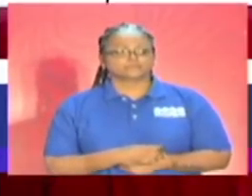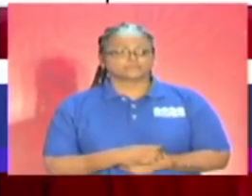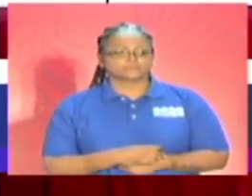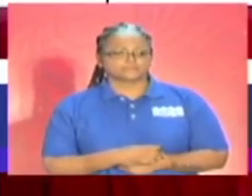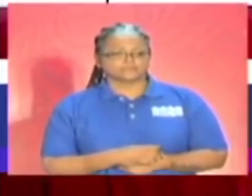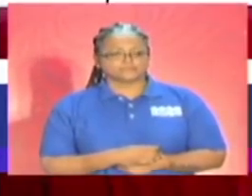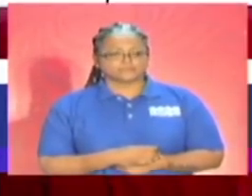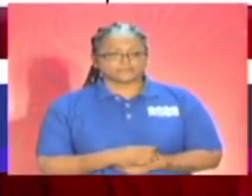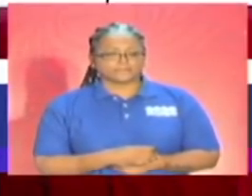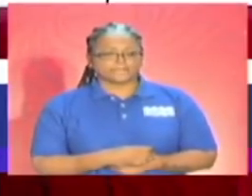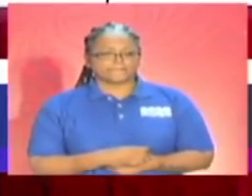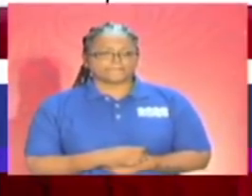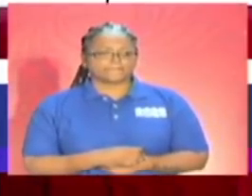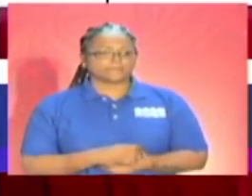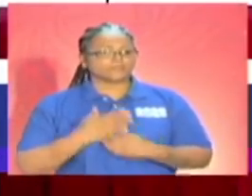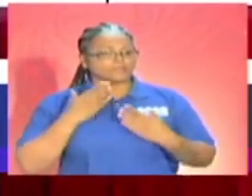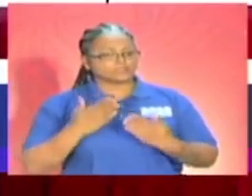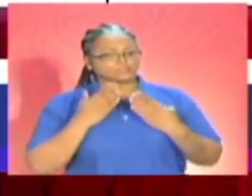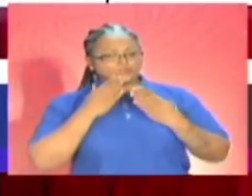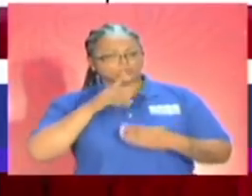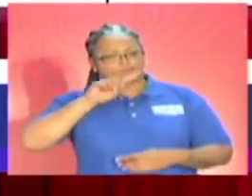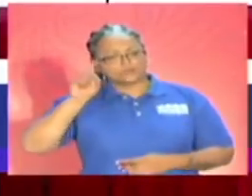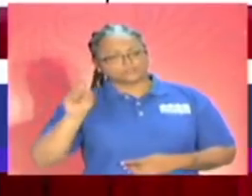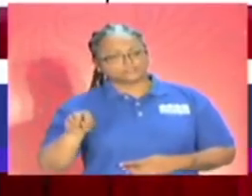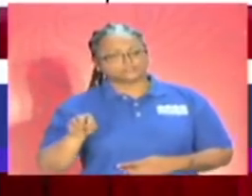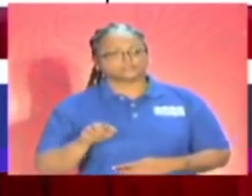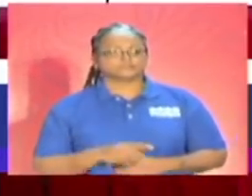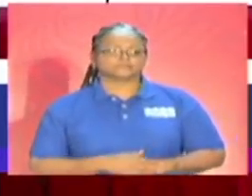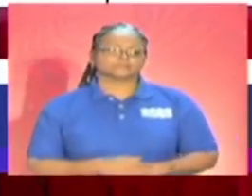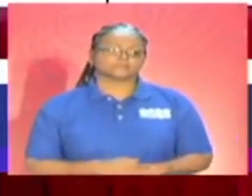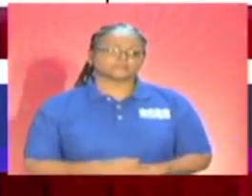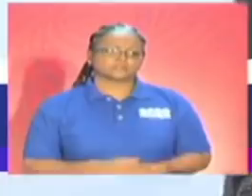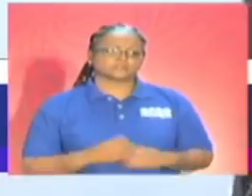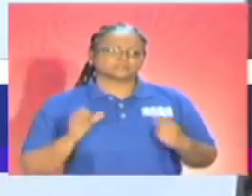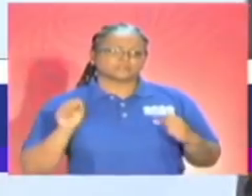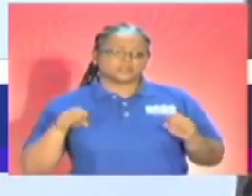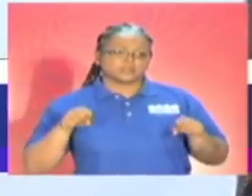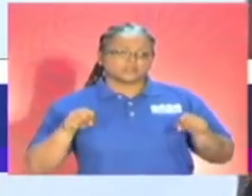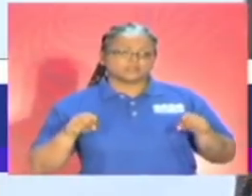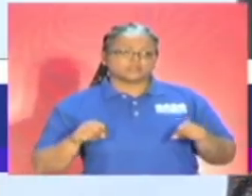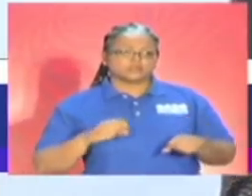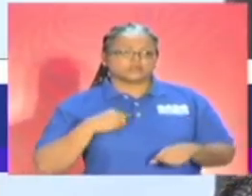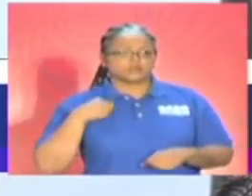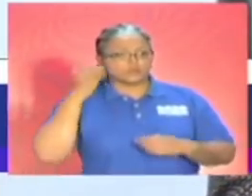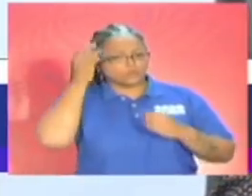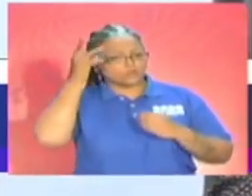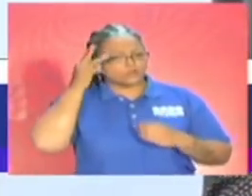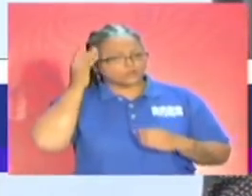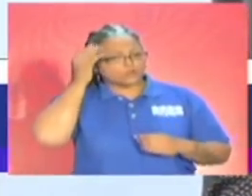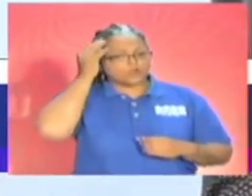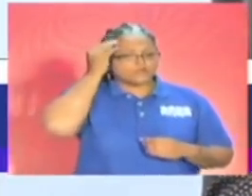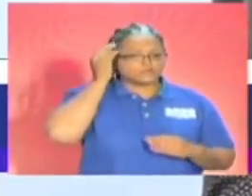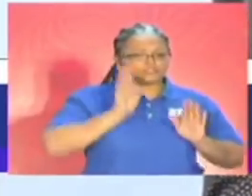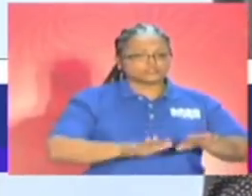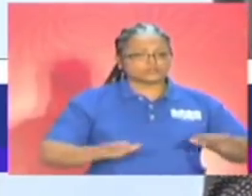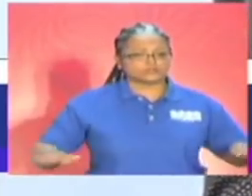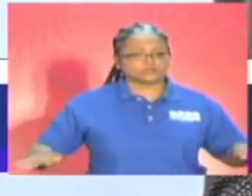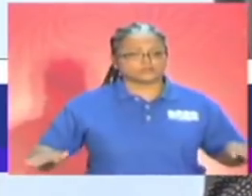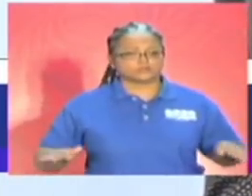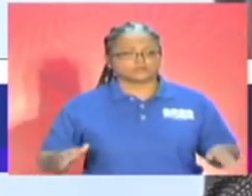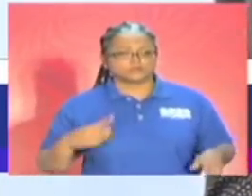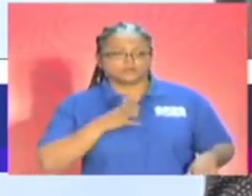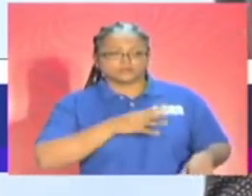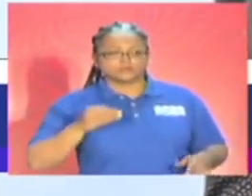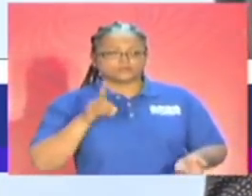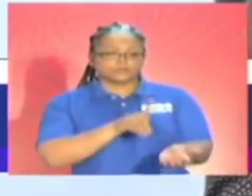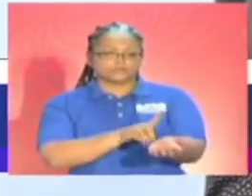Thank you for your question, Mr. Bihari. And yes, we are concerned about children. Dr. Nunes did also reference the